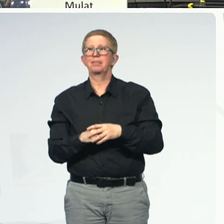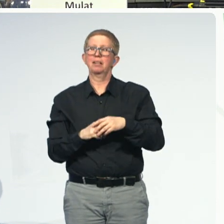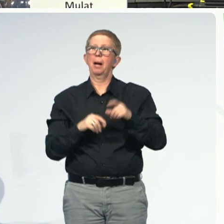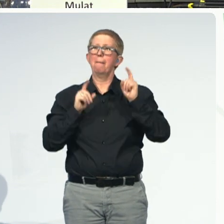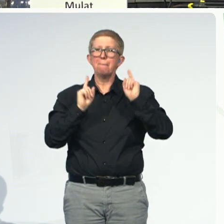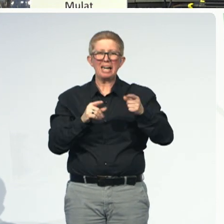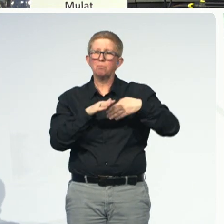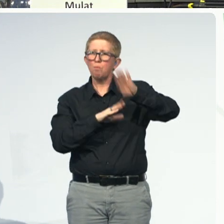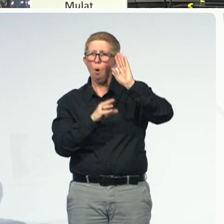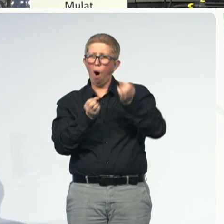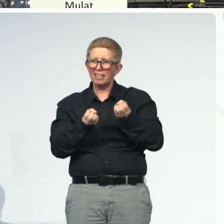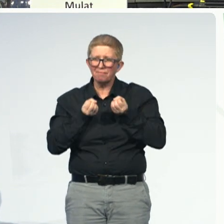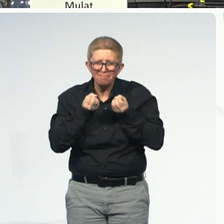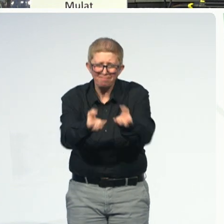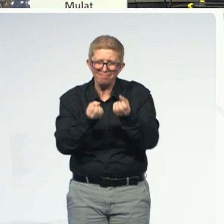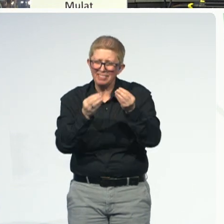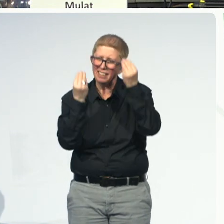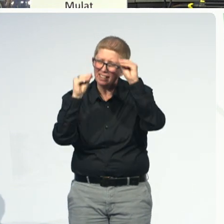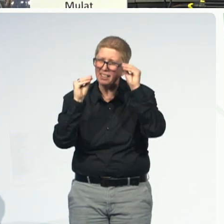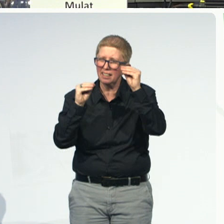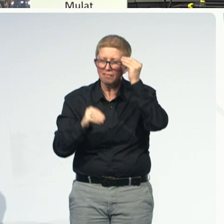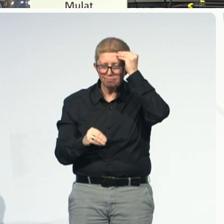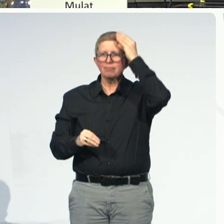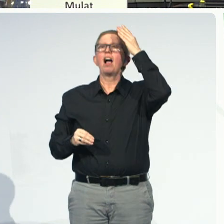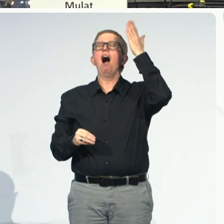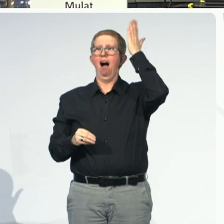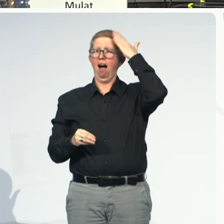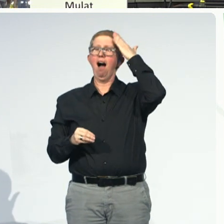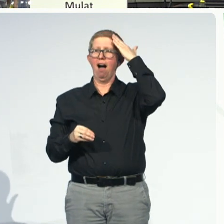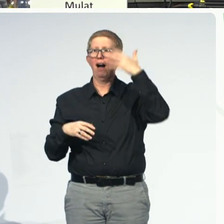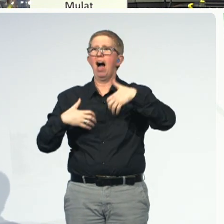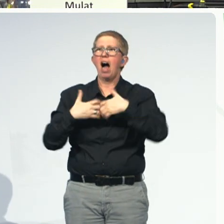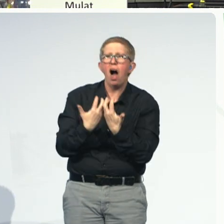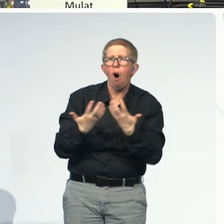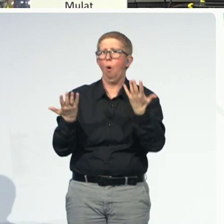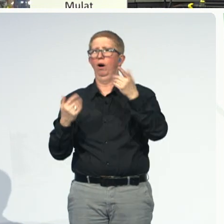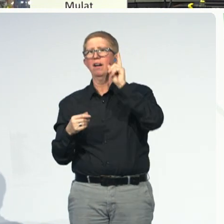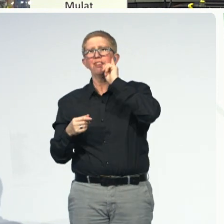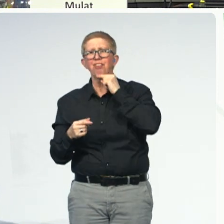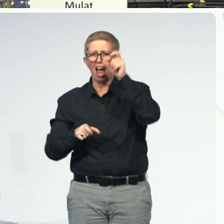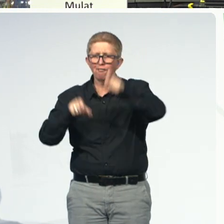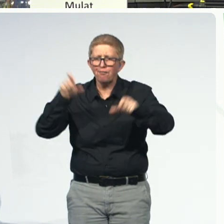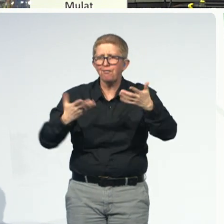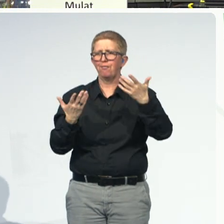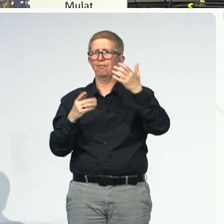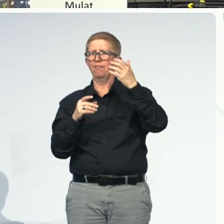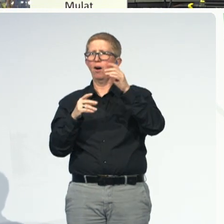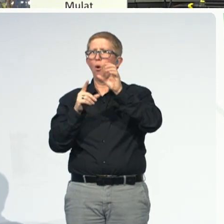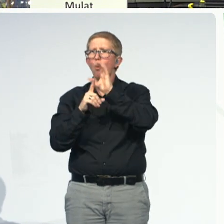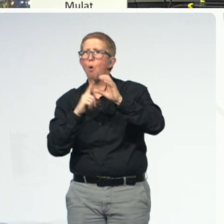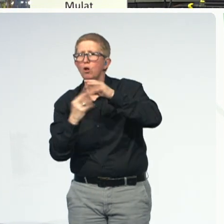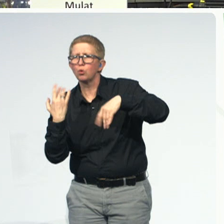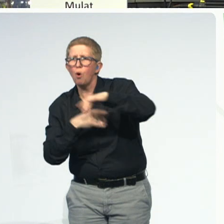their awareness about deaf and disability issues, so that they could